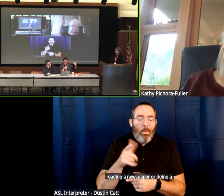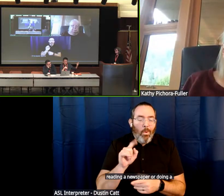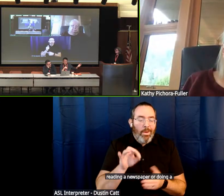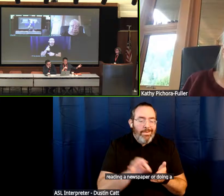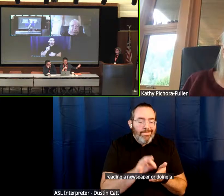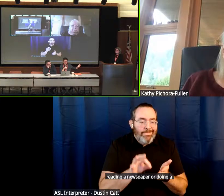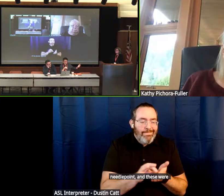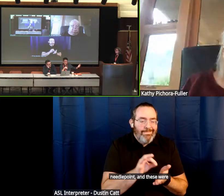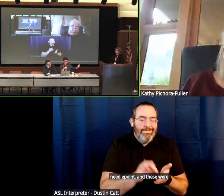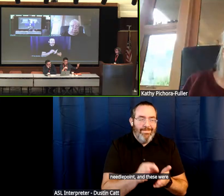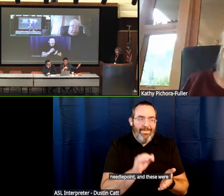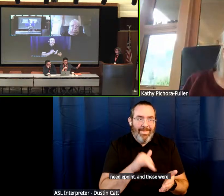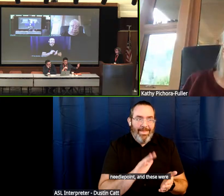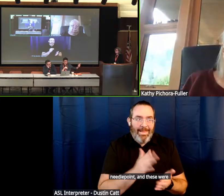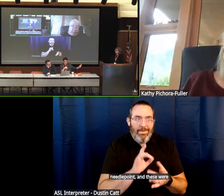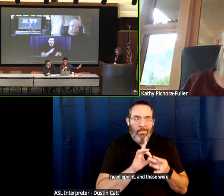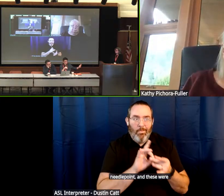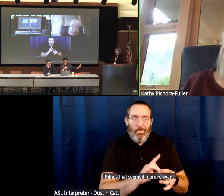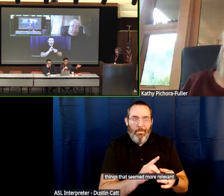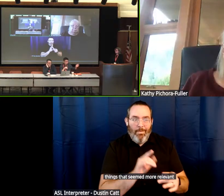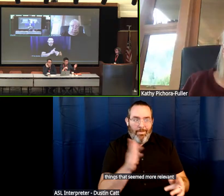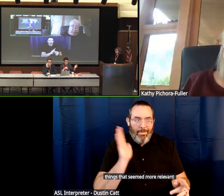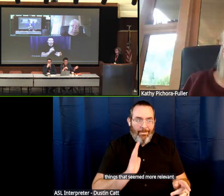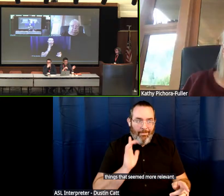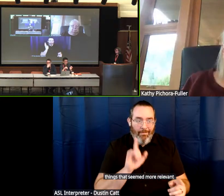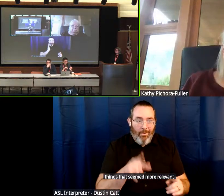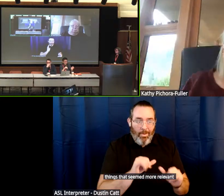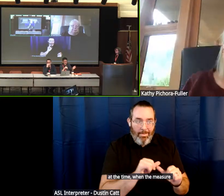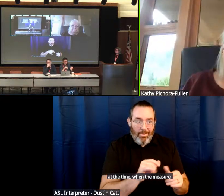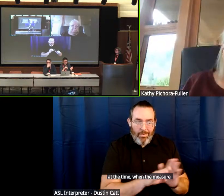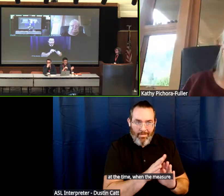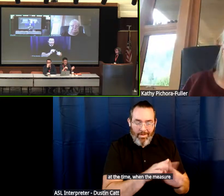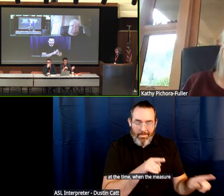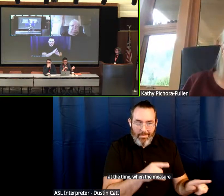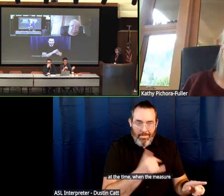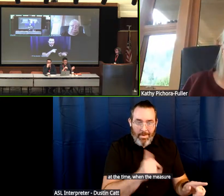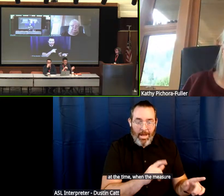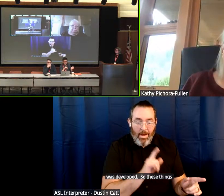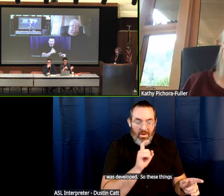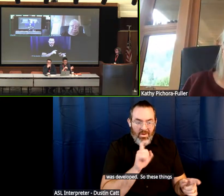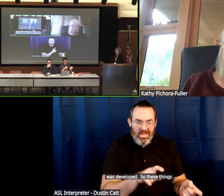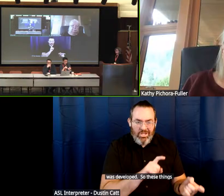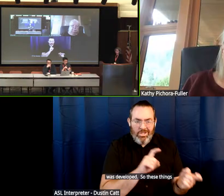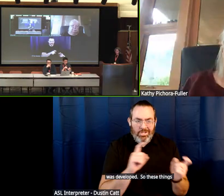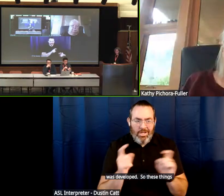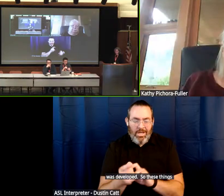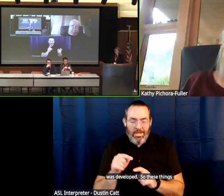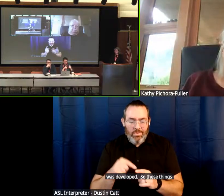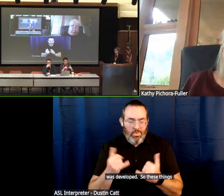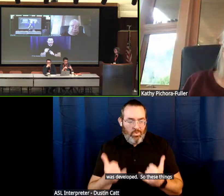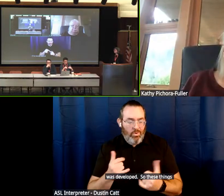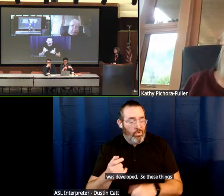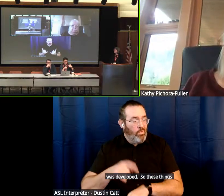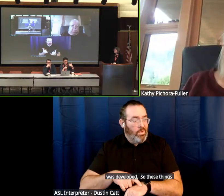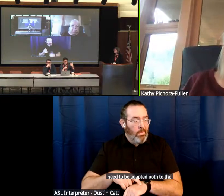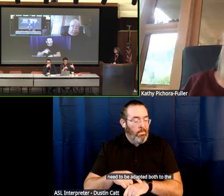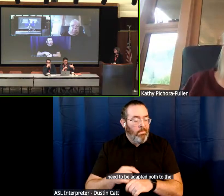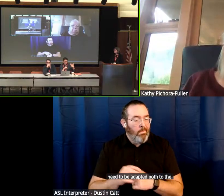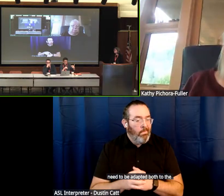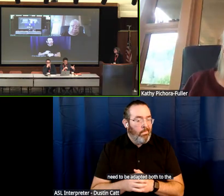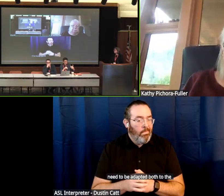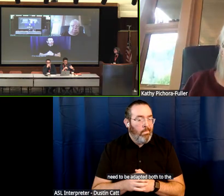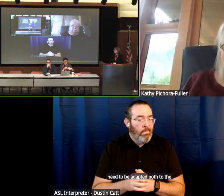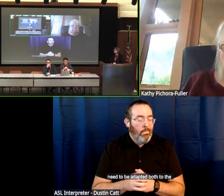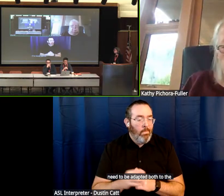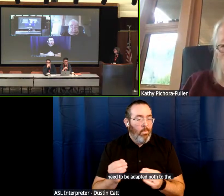seemed more relevant at the time when the measure was developed. And so these things need to be adapted both to the current time, but also to the place